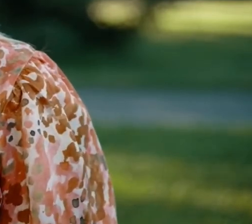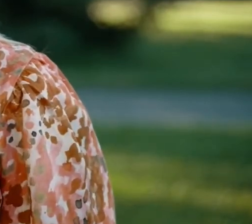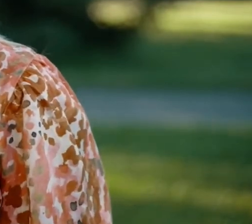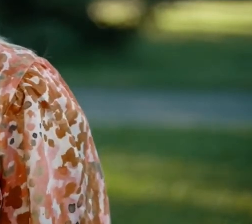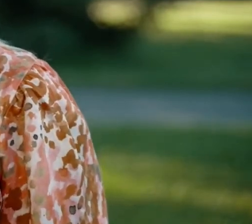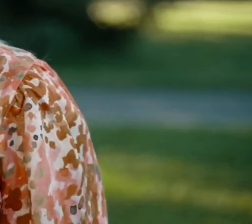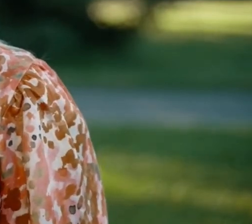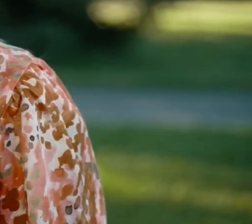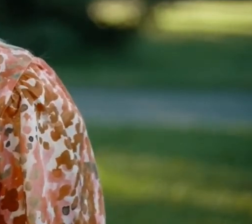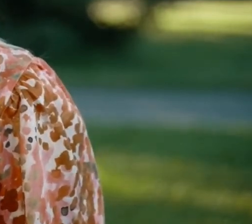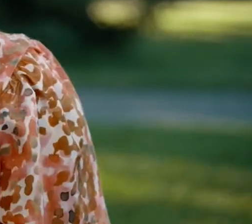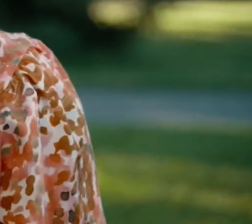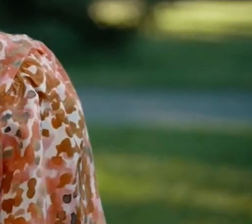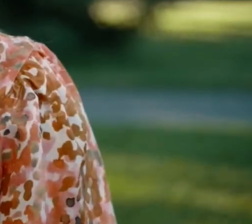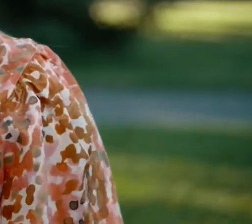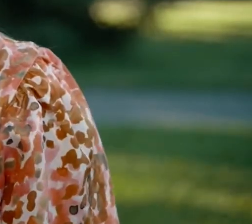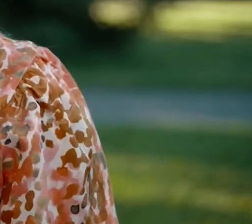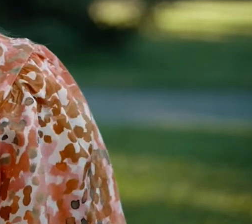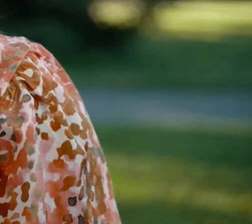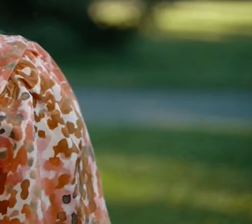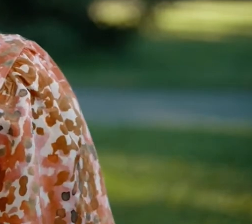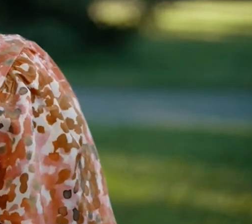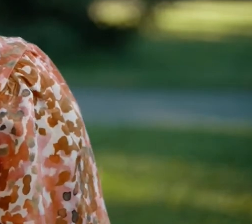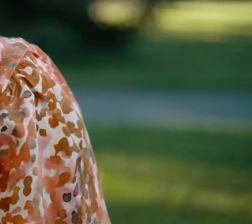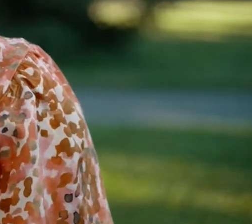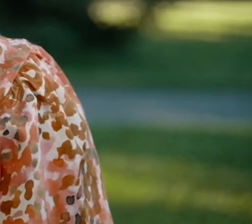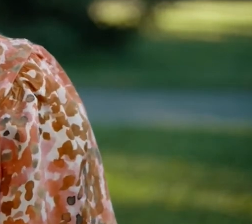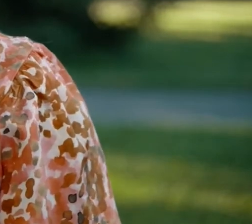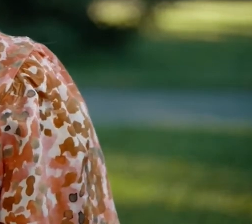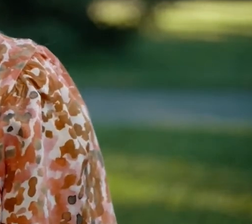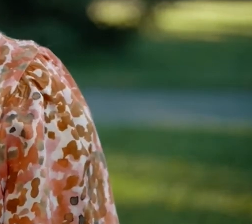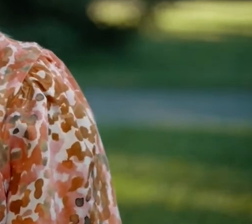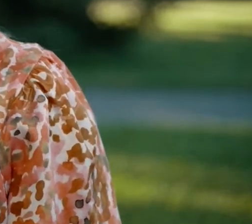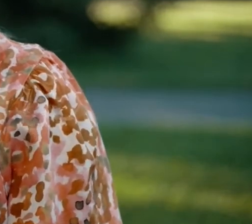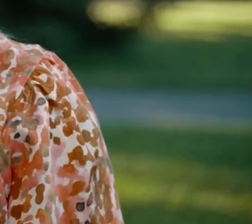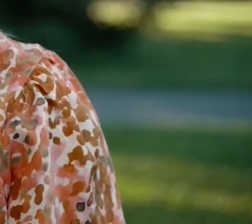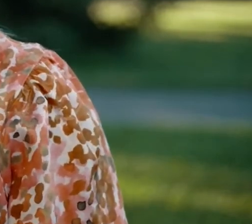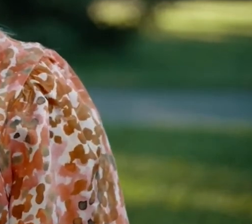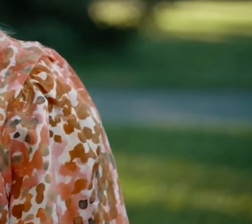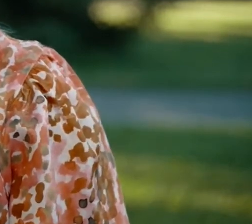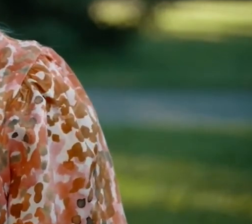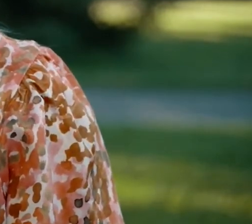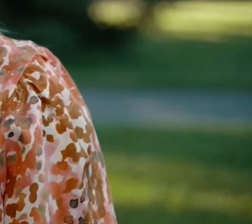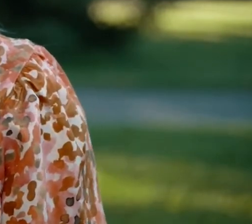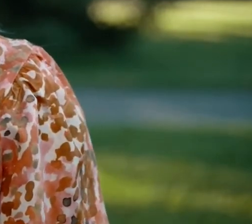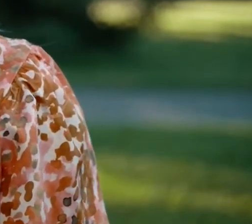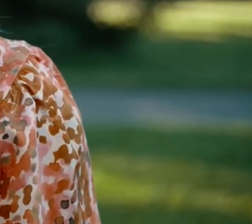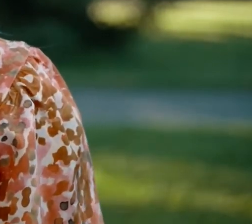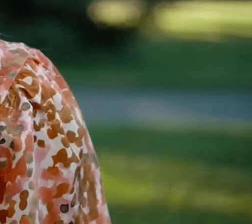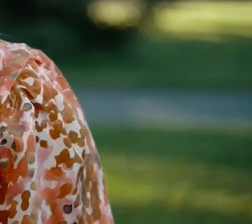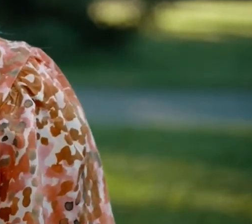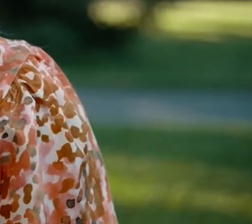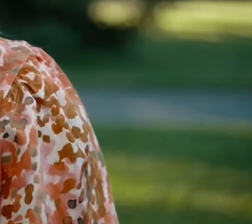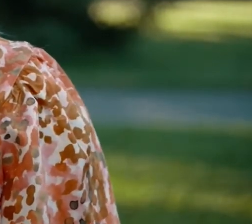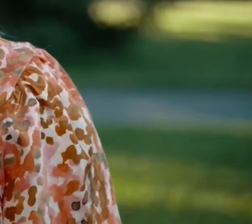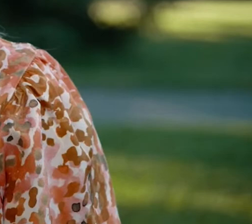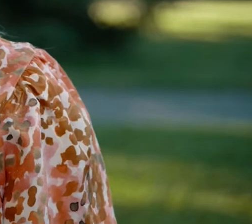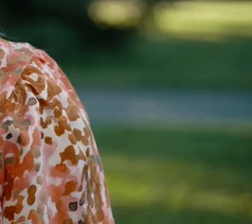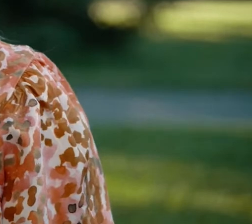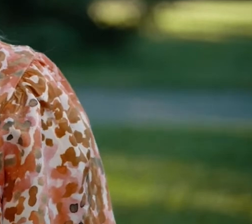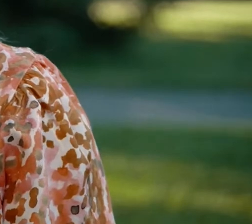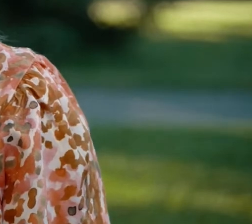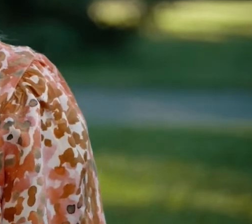in southern Finland. The input-output ratio of the national parks is good. When Parks and Wildlife